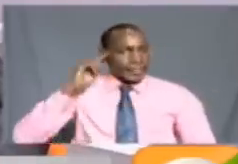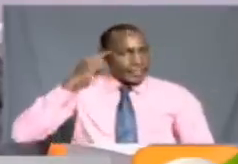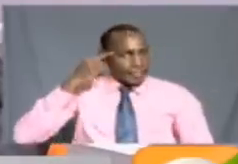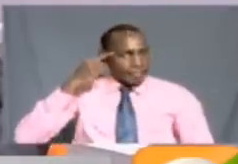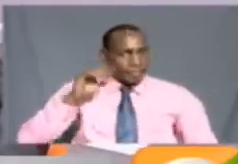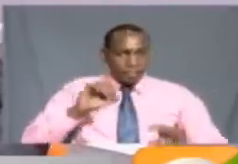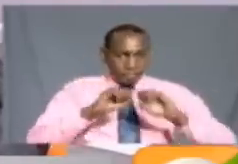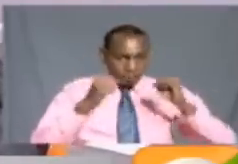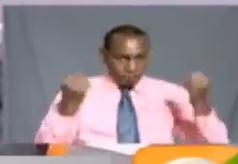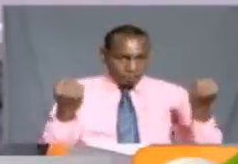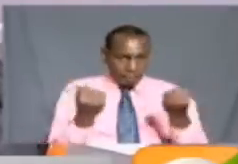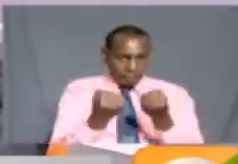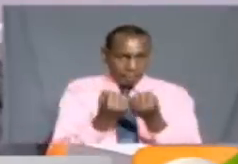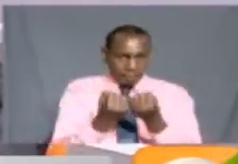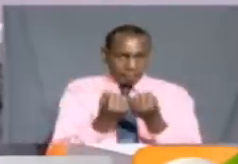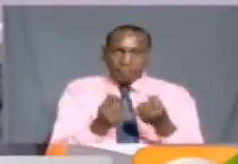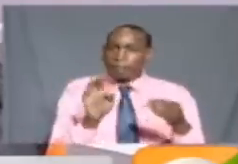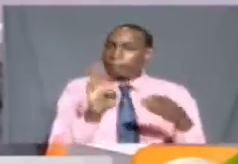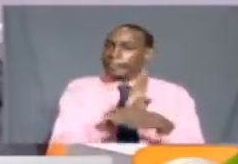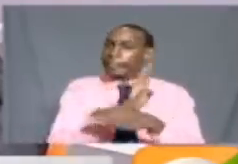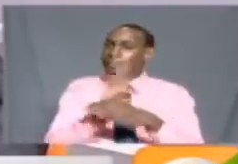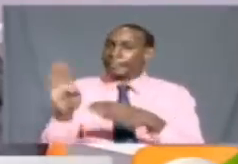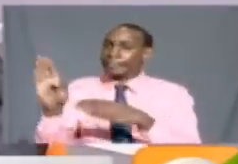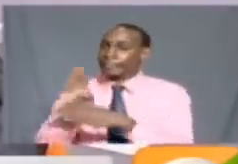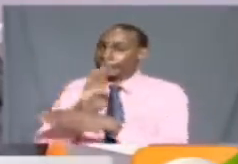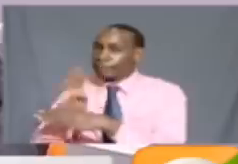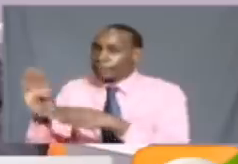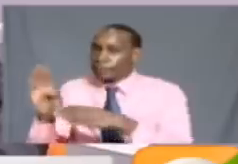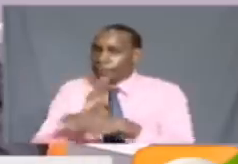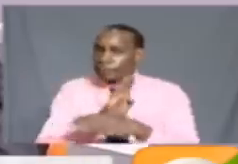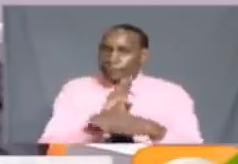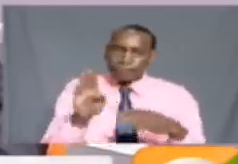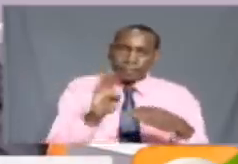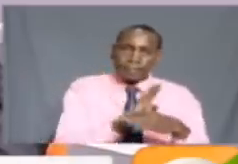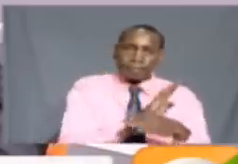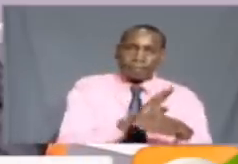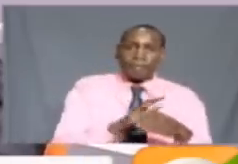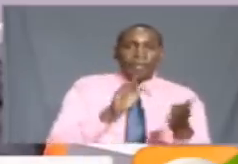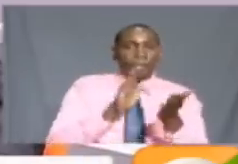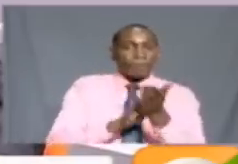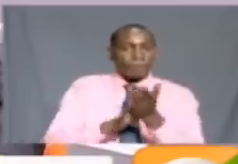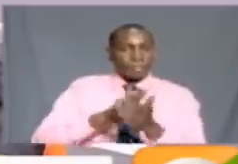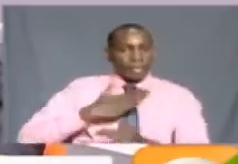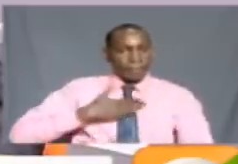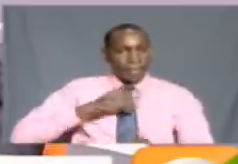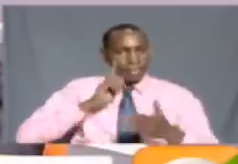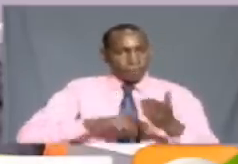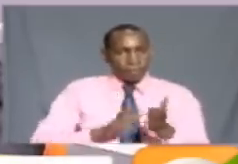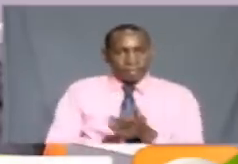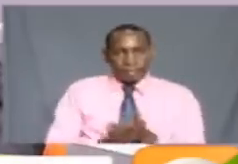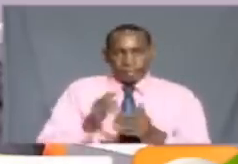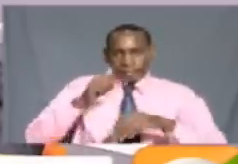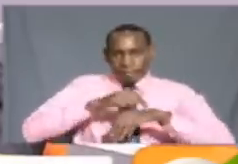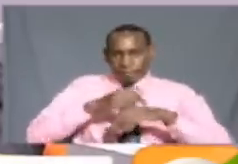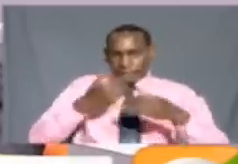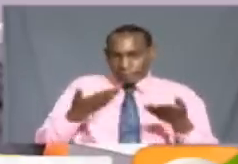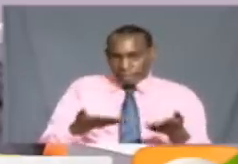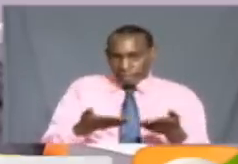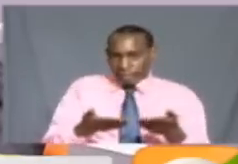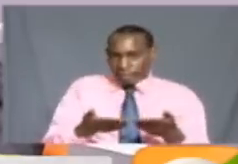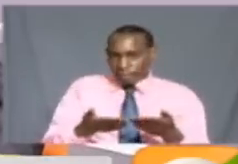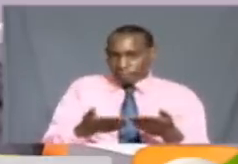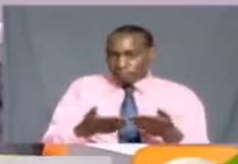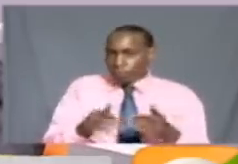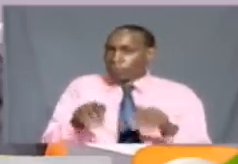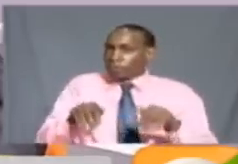as a society, we are simply too busy. My proposal is time for us to pause for